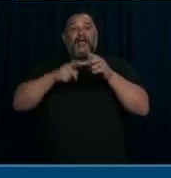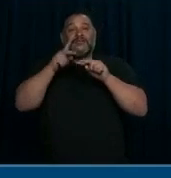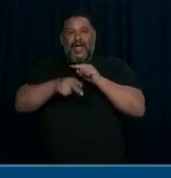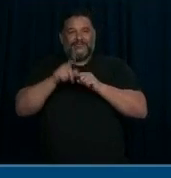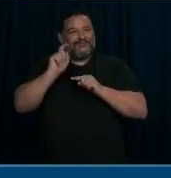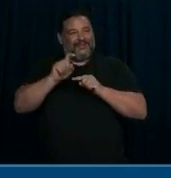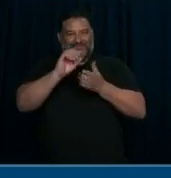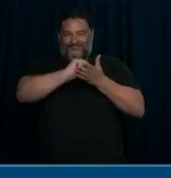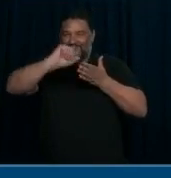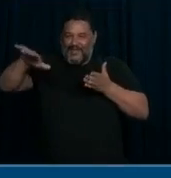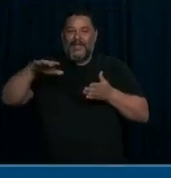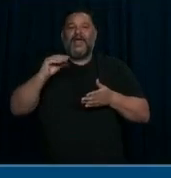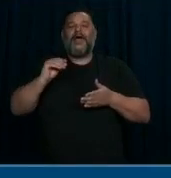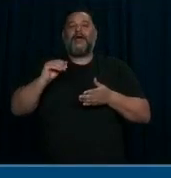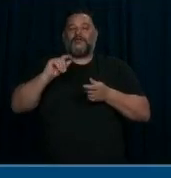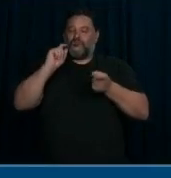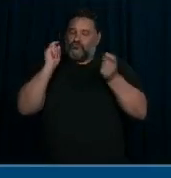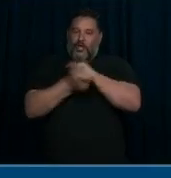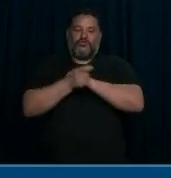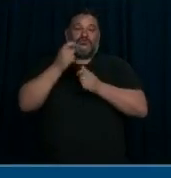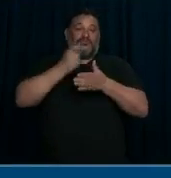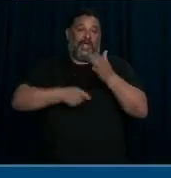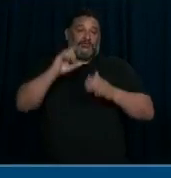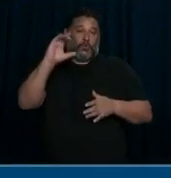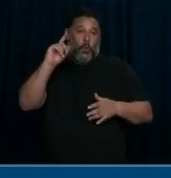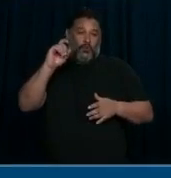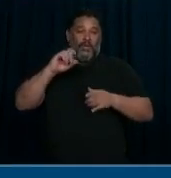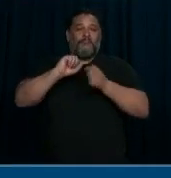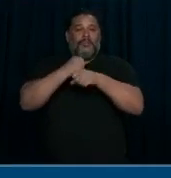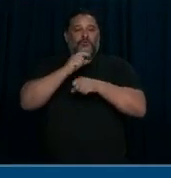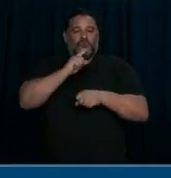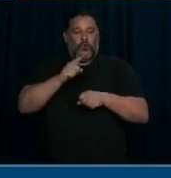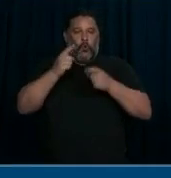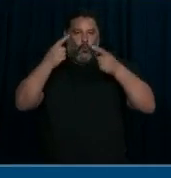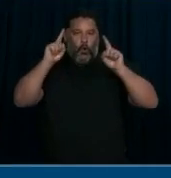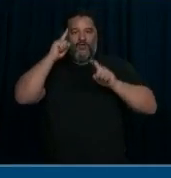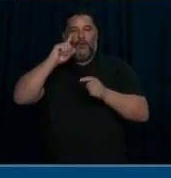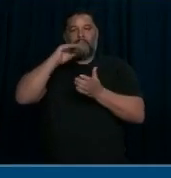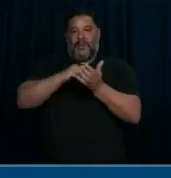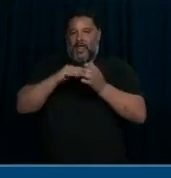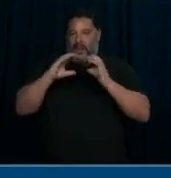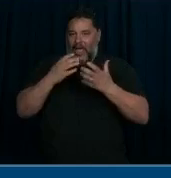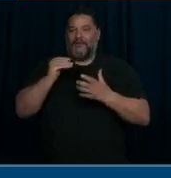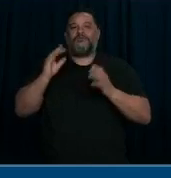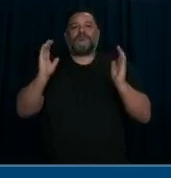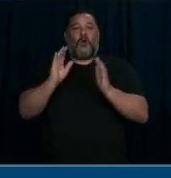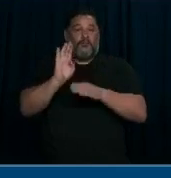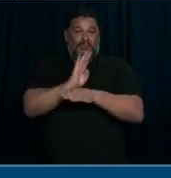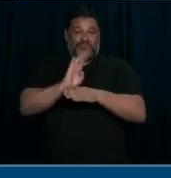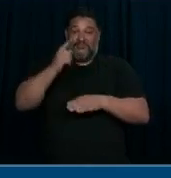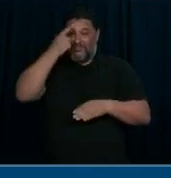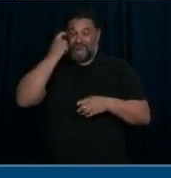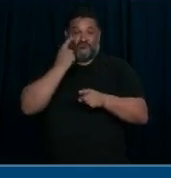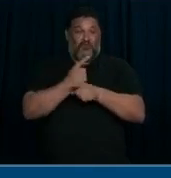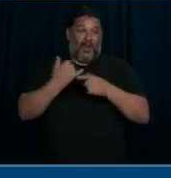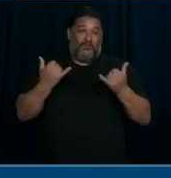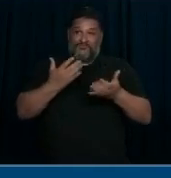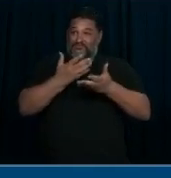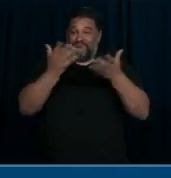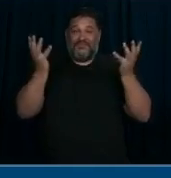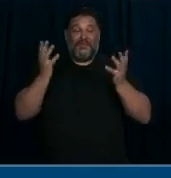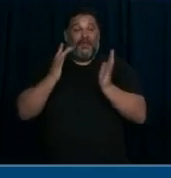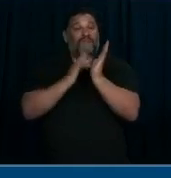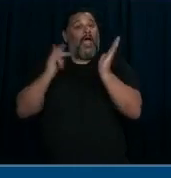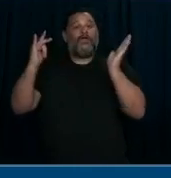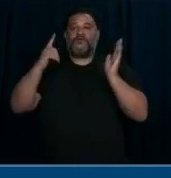we need to revamp our tax code and make sure that it works for the middle class and that it works for small businesses, because right now it advantages